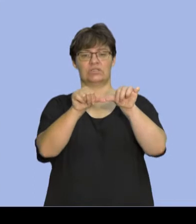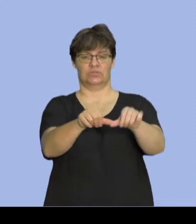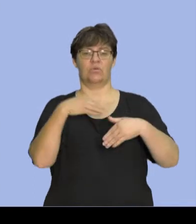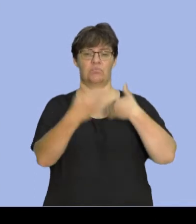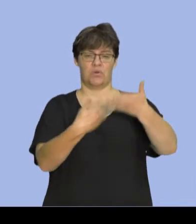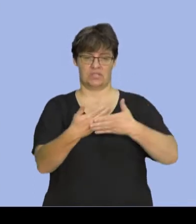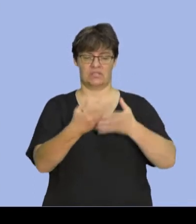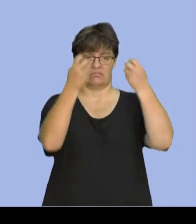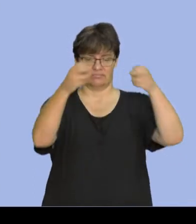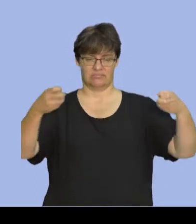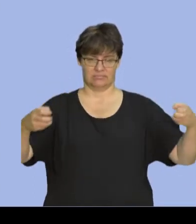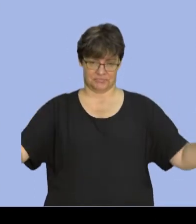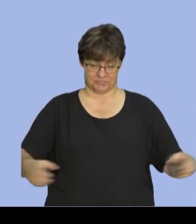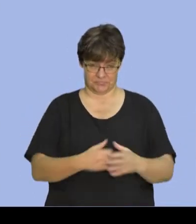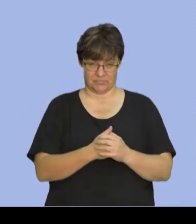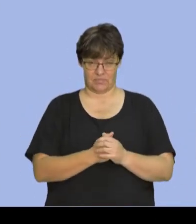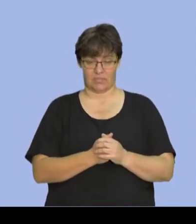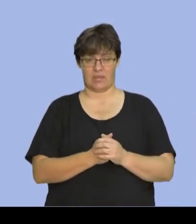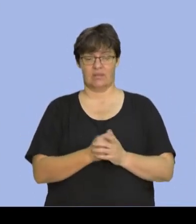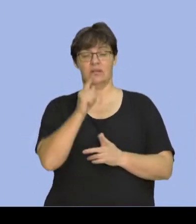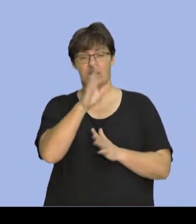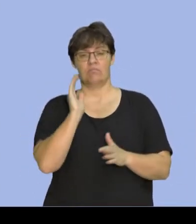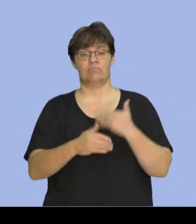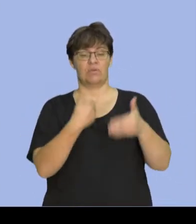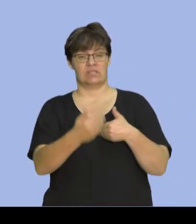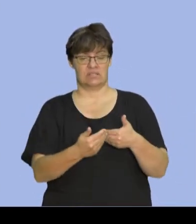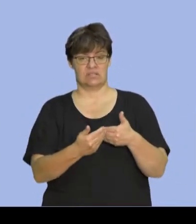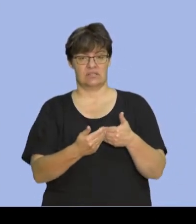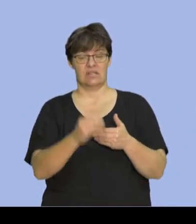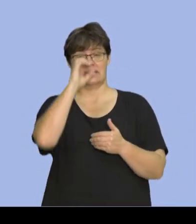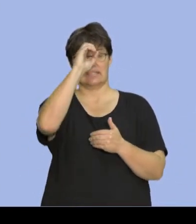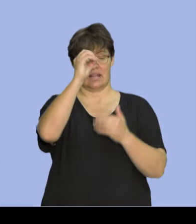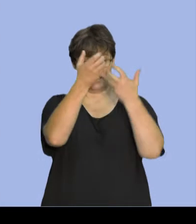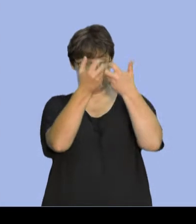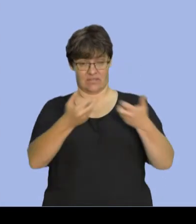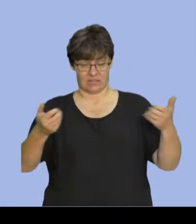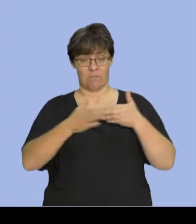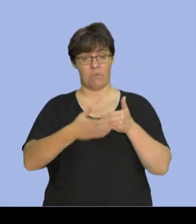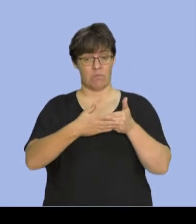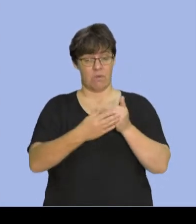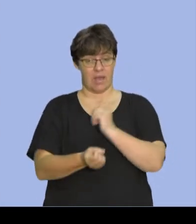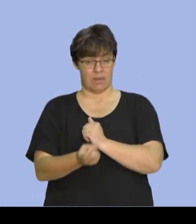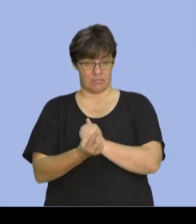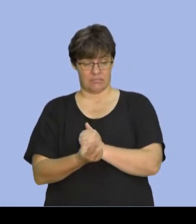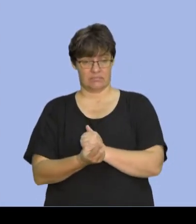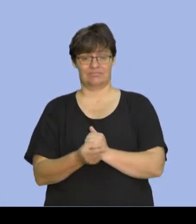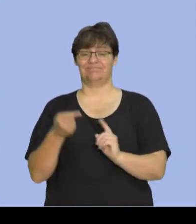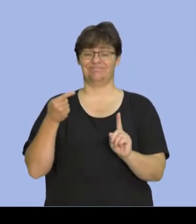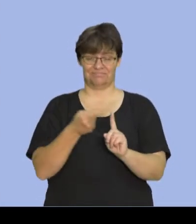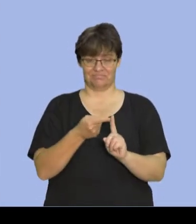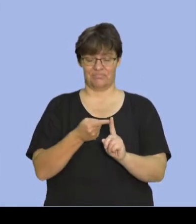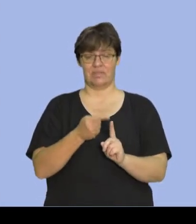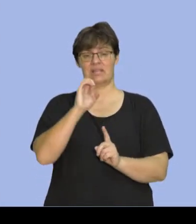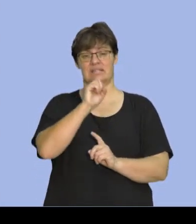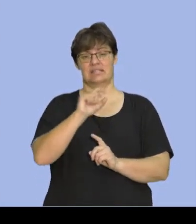of cell division. So this process of cells dividing to form more is essentially cell